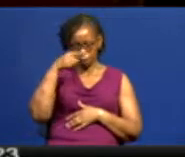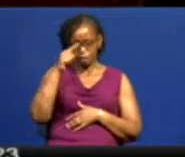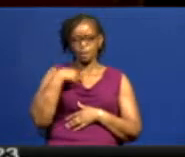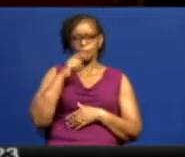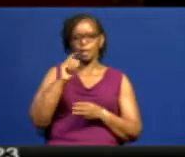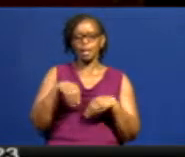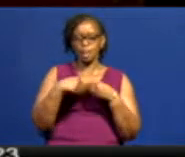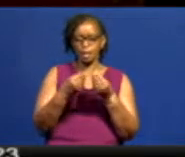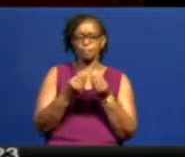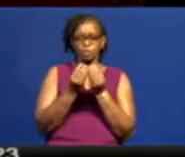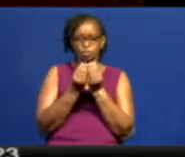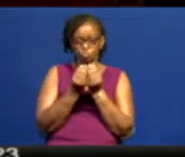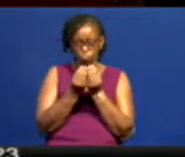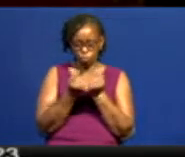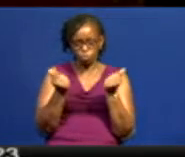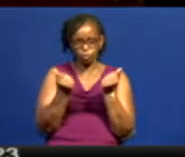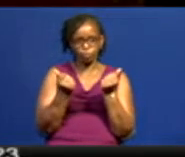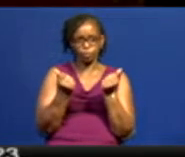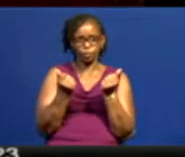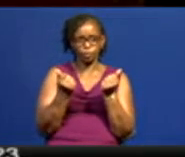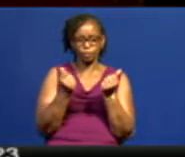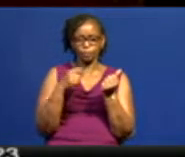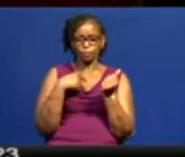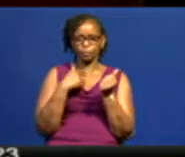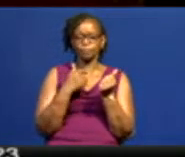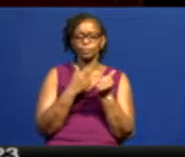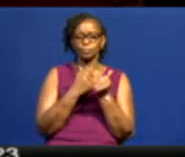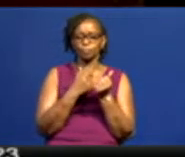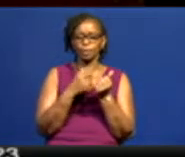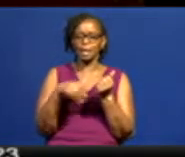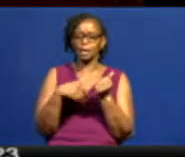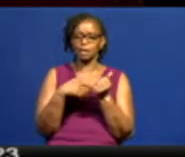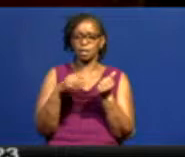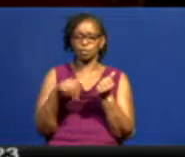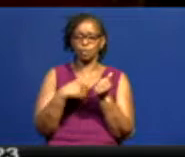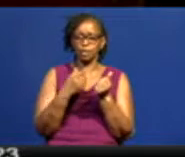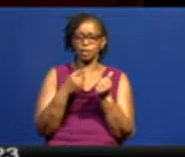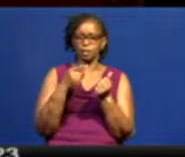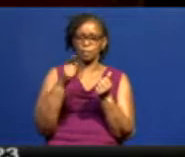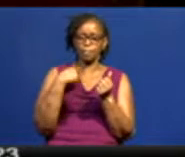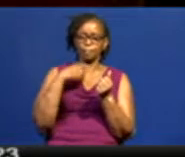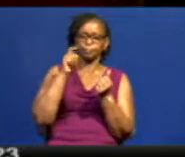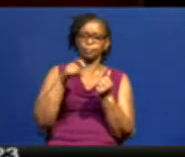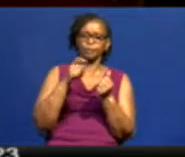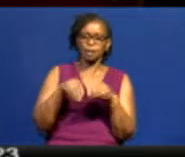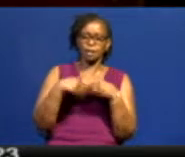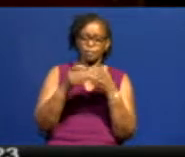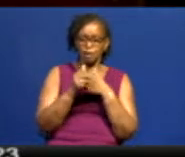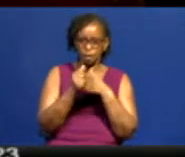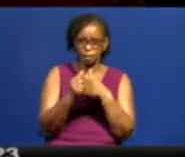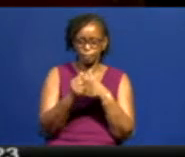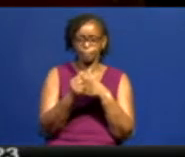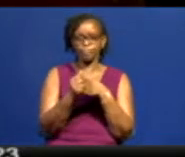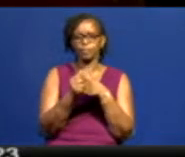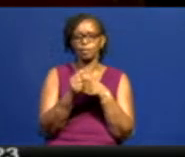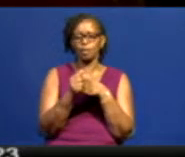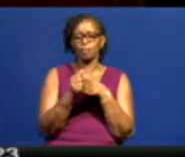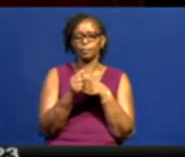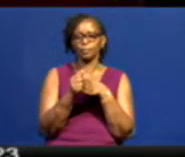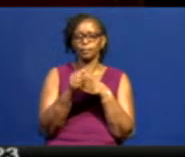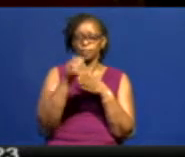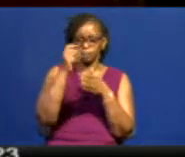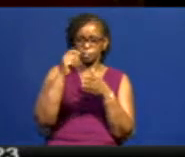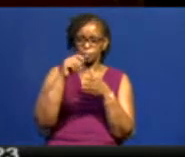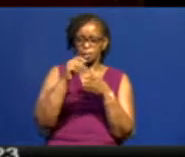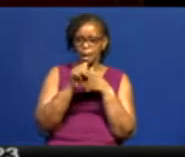offer solutions to the ailing tax system by promoting equality in tax administration and providing policy guidelines that will guide the collection of taxes.